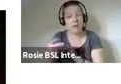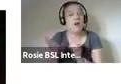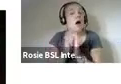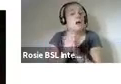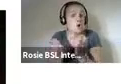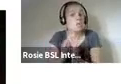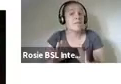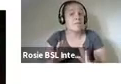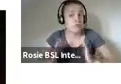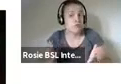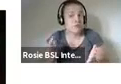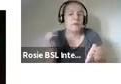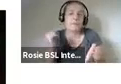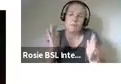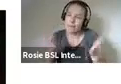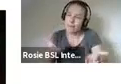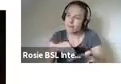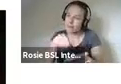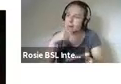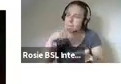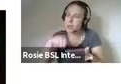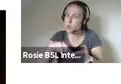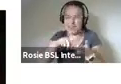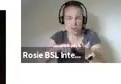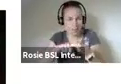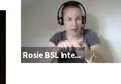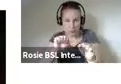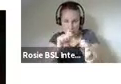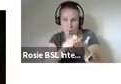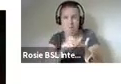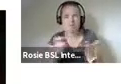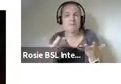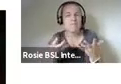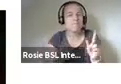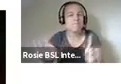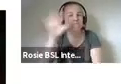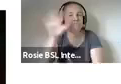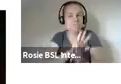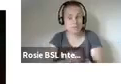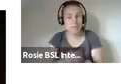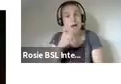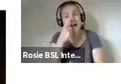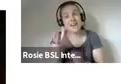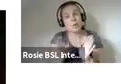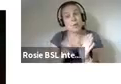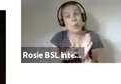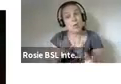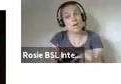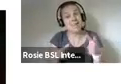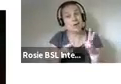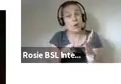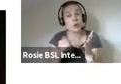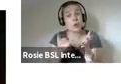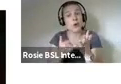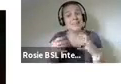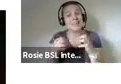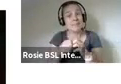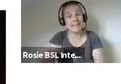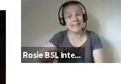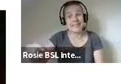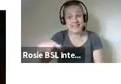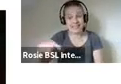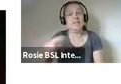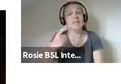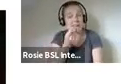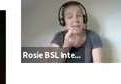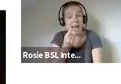postage depending on where you're based. You'll also be able to order the videos on USB flash drive, so that you don't have to rely